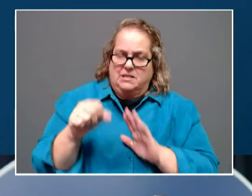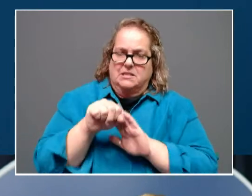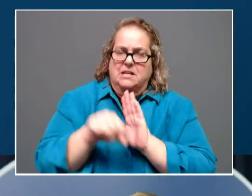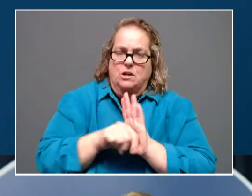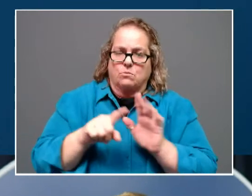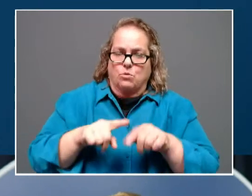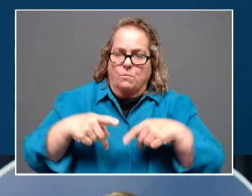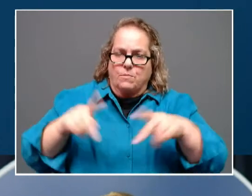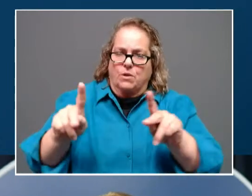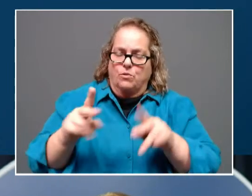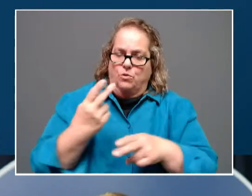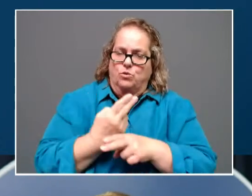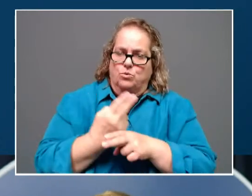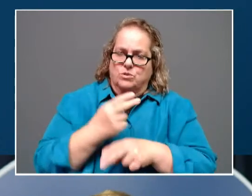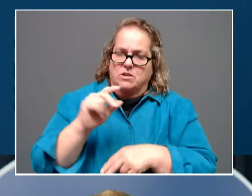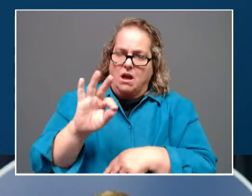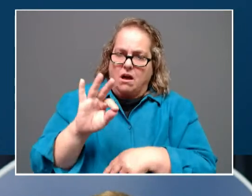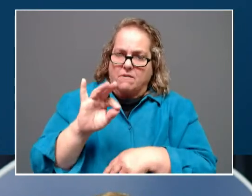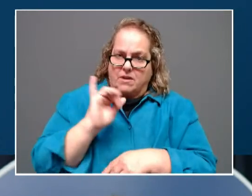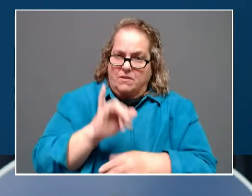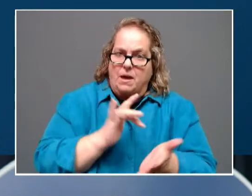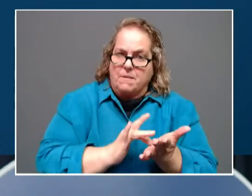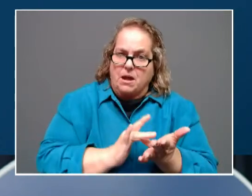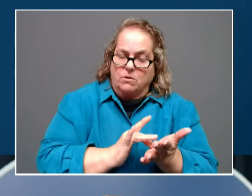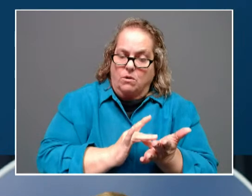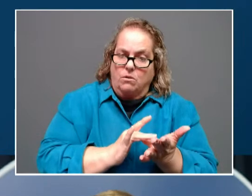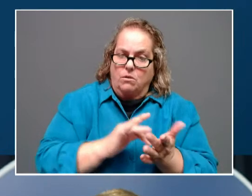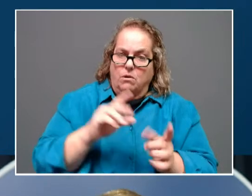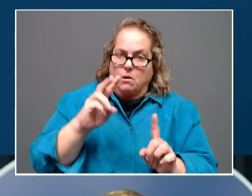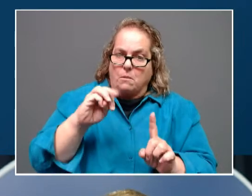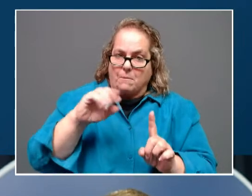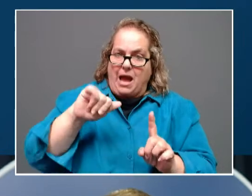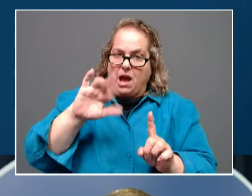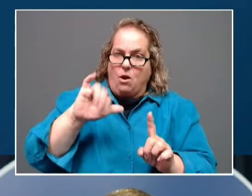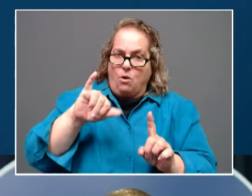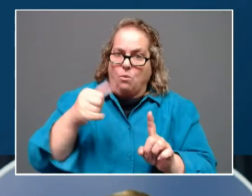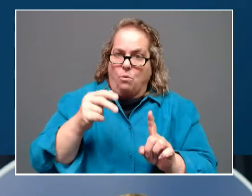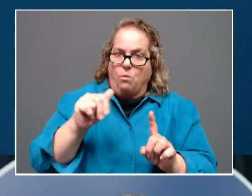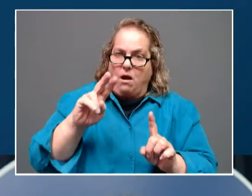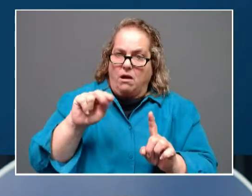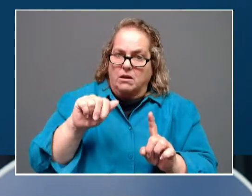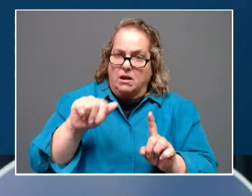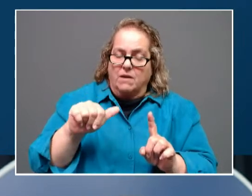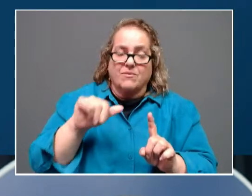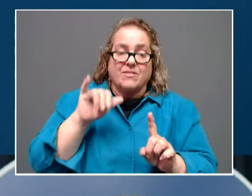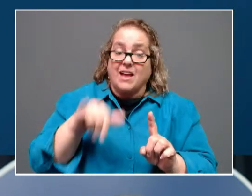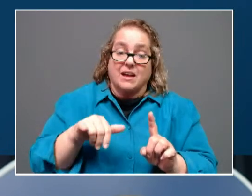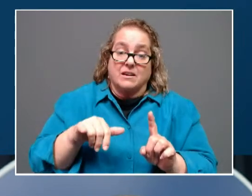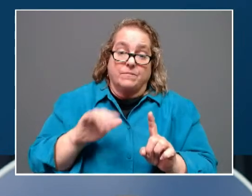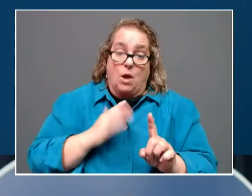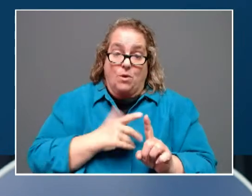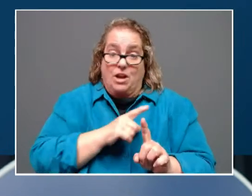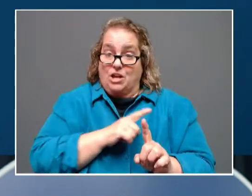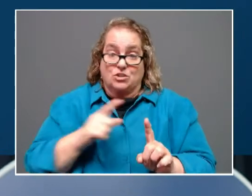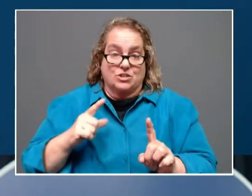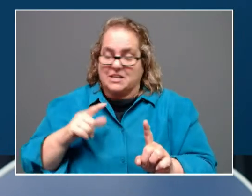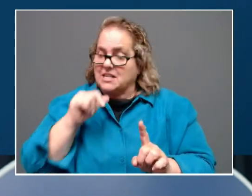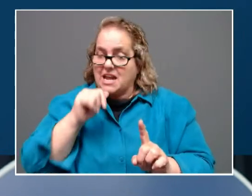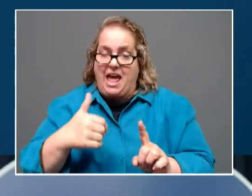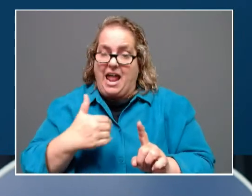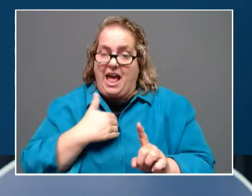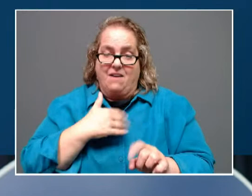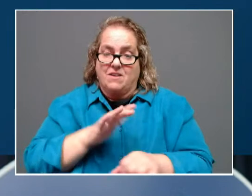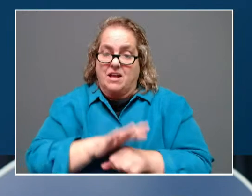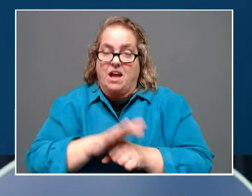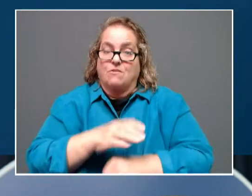state legislature had the courage that ours did not to do so this February. And our neighboring states